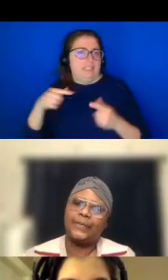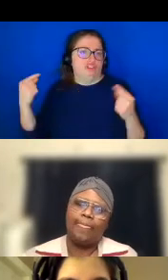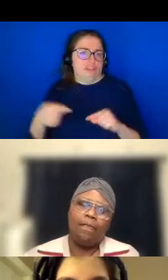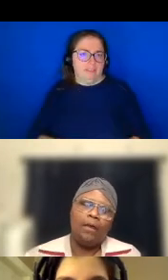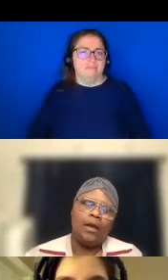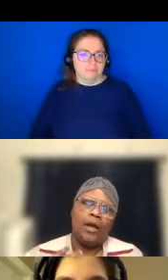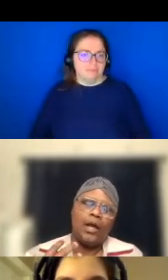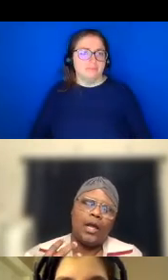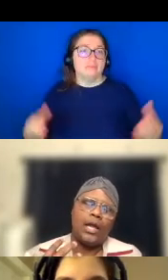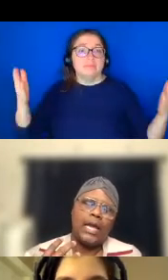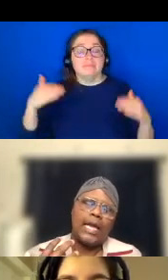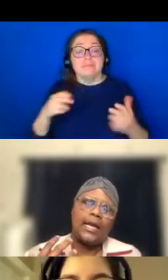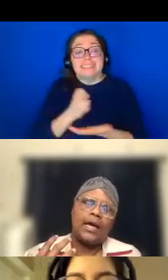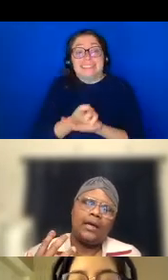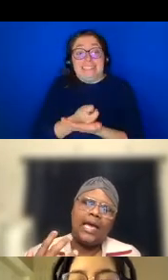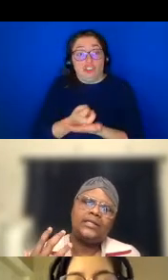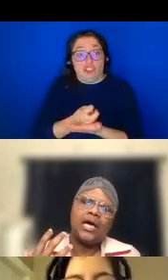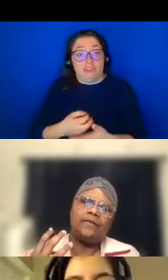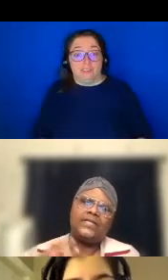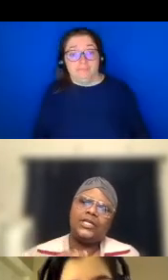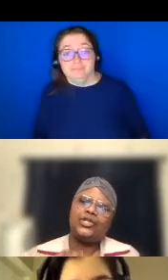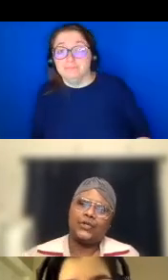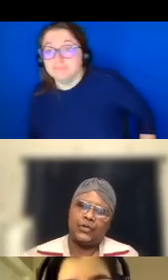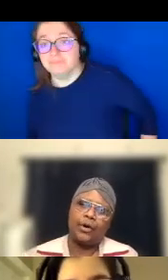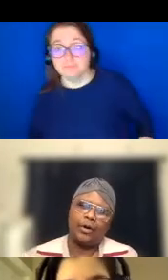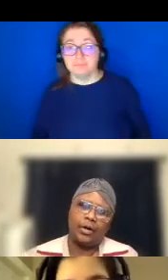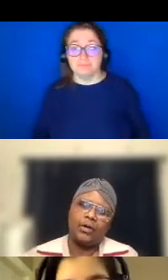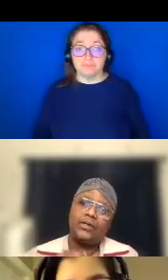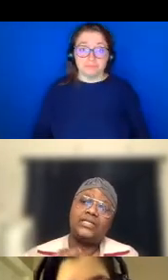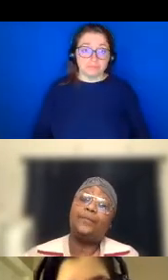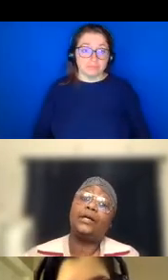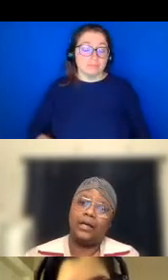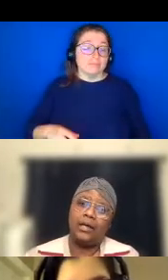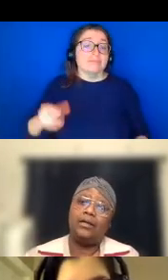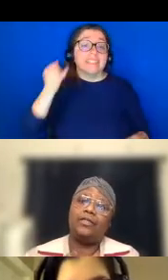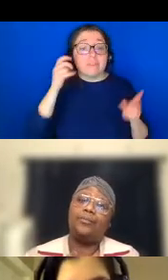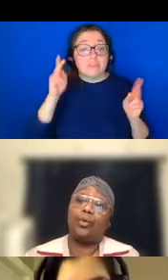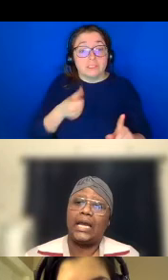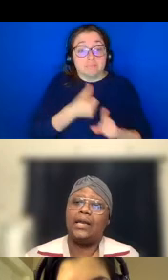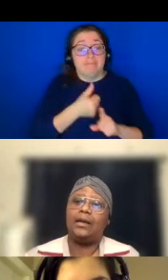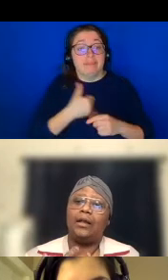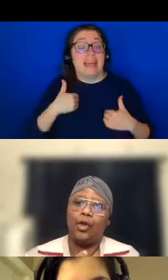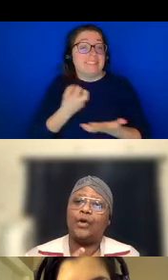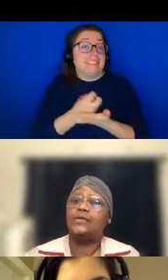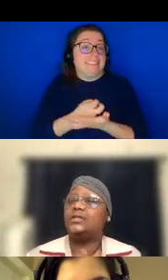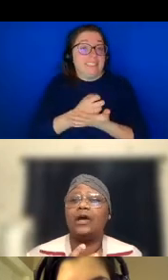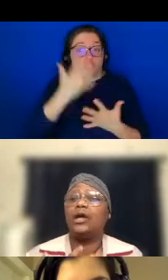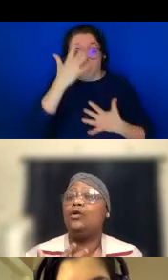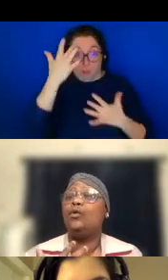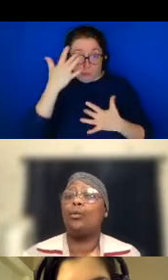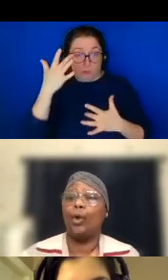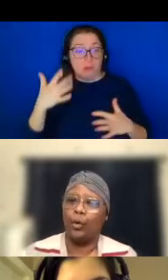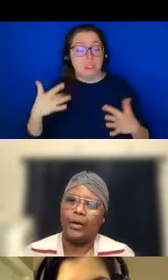Seizures. In a case of seizure disorder, typically the brain looks